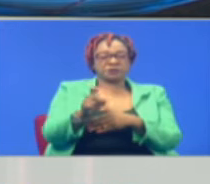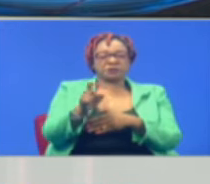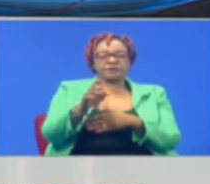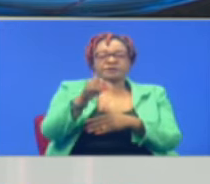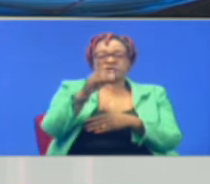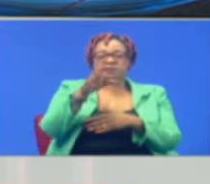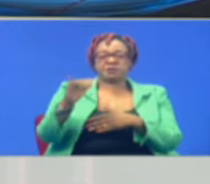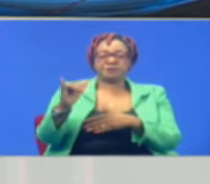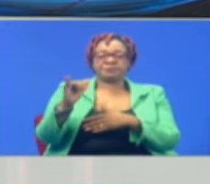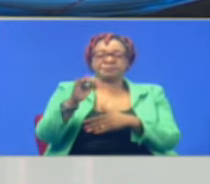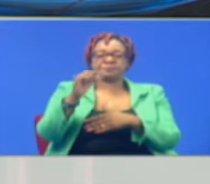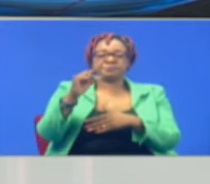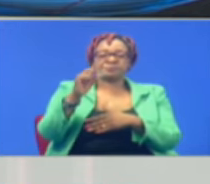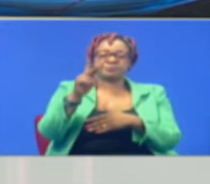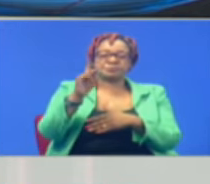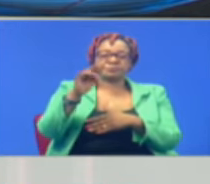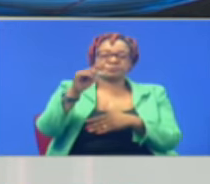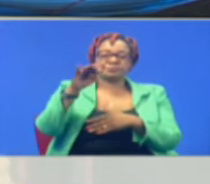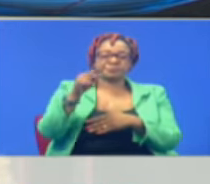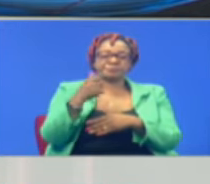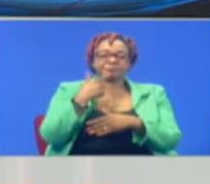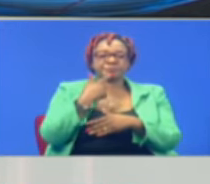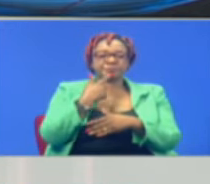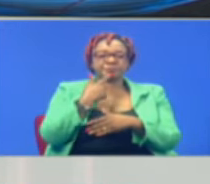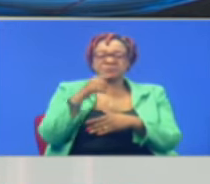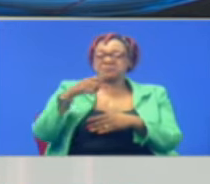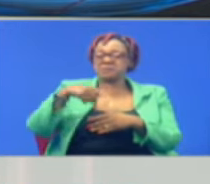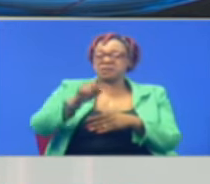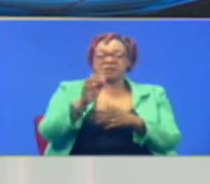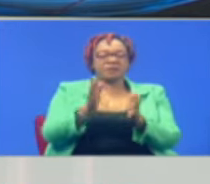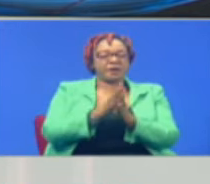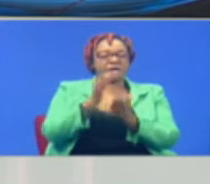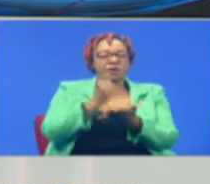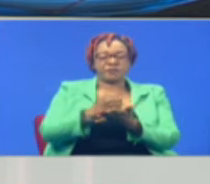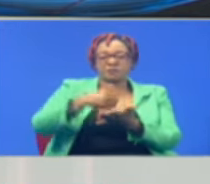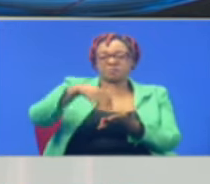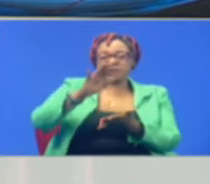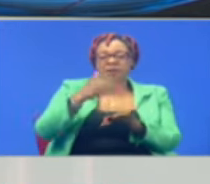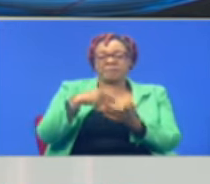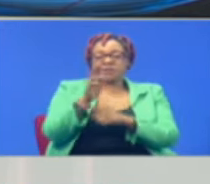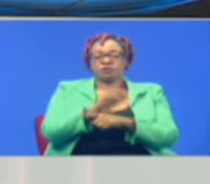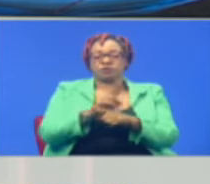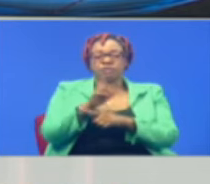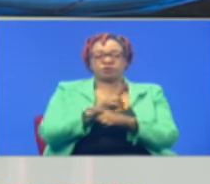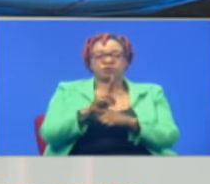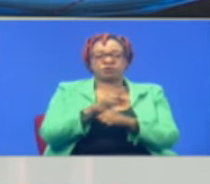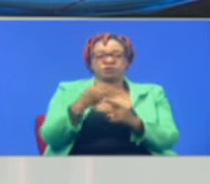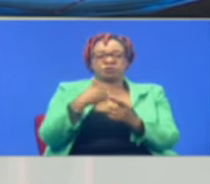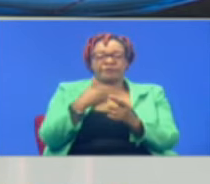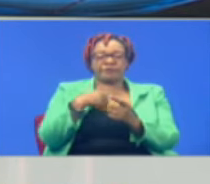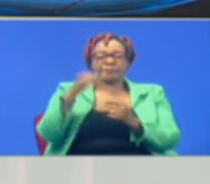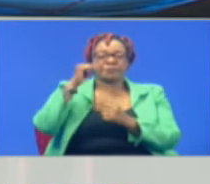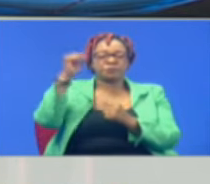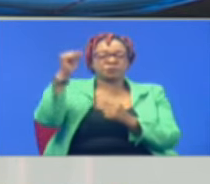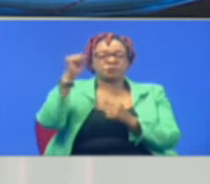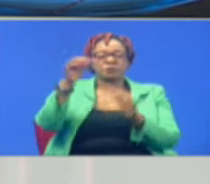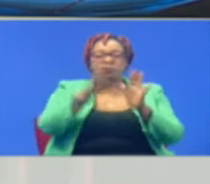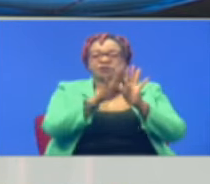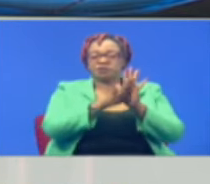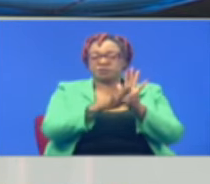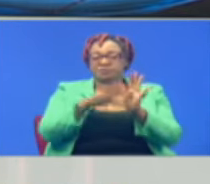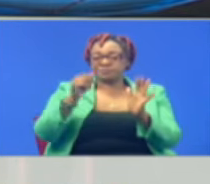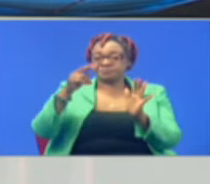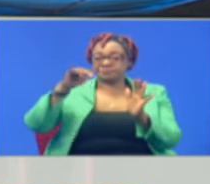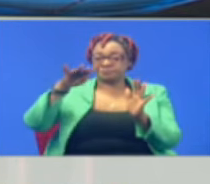George Kinoti has refuted claims that he and his office are being used to further a political agenda. Anita Nkonge with